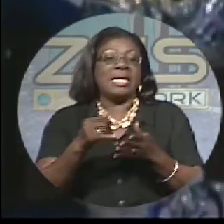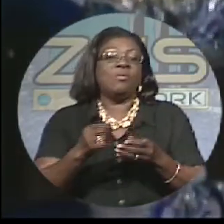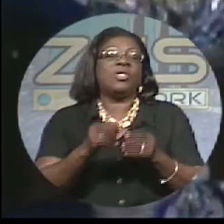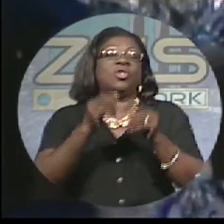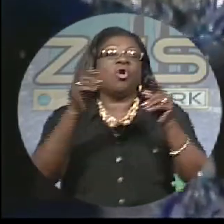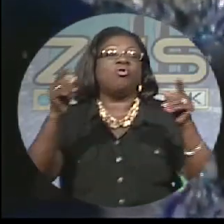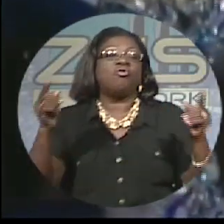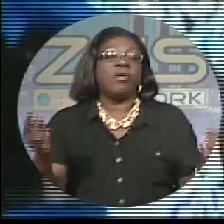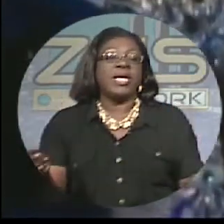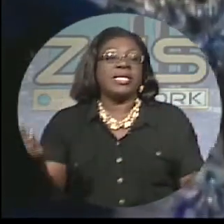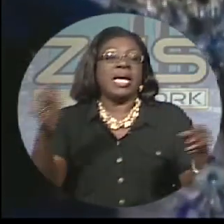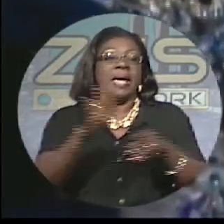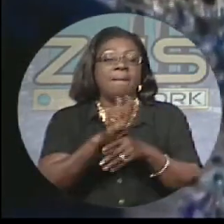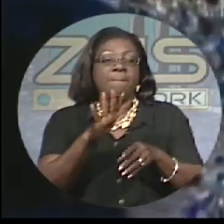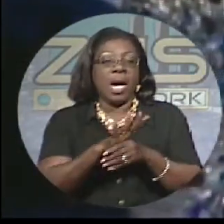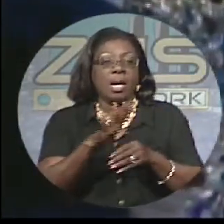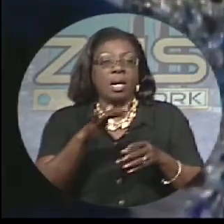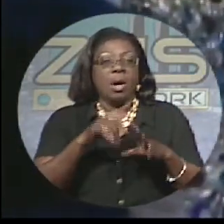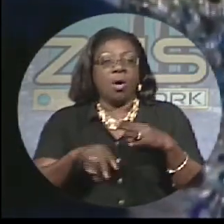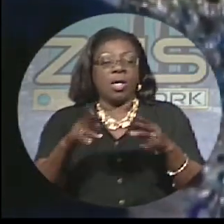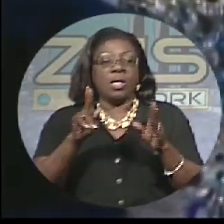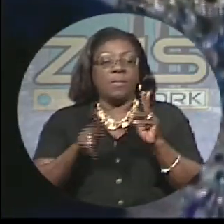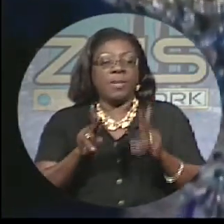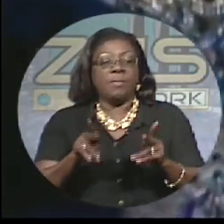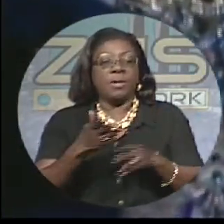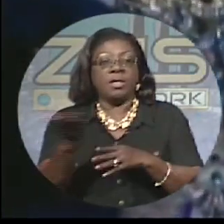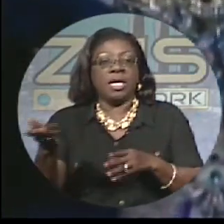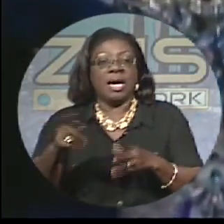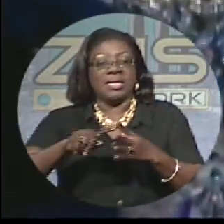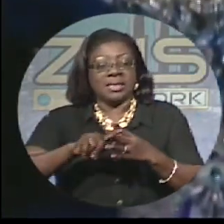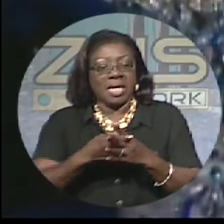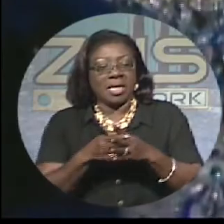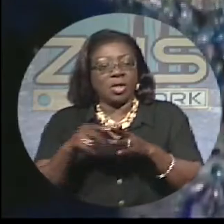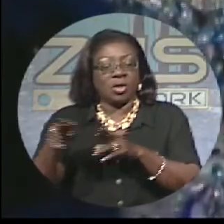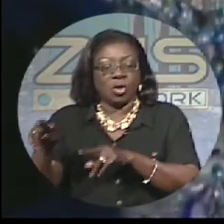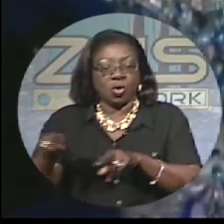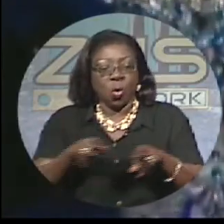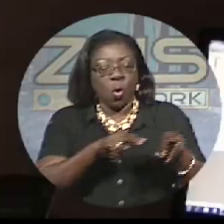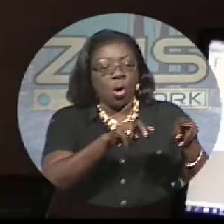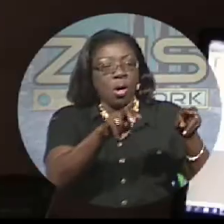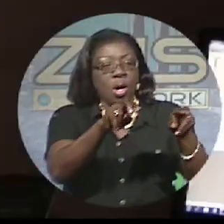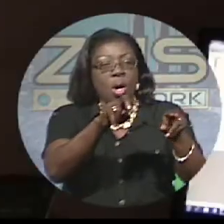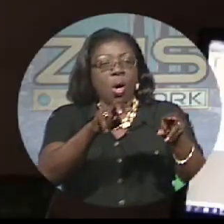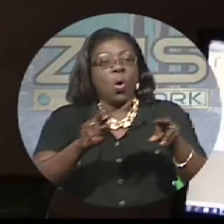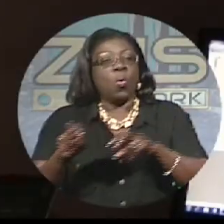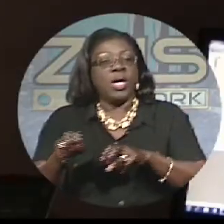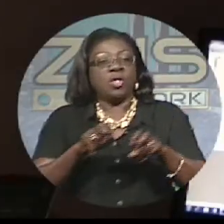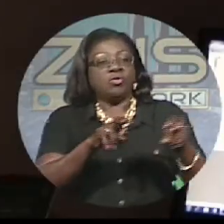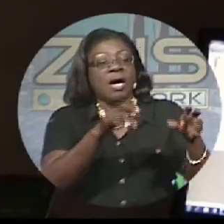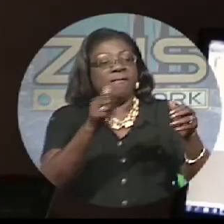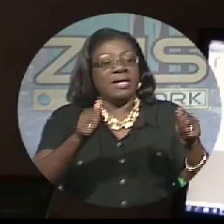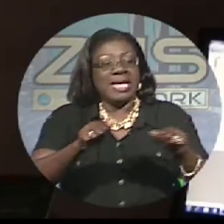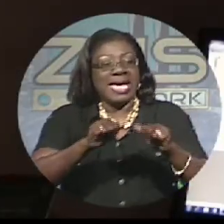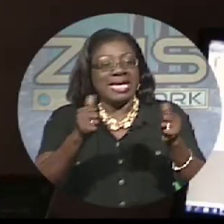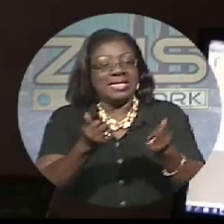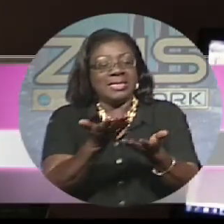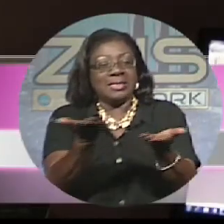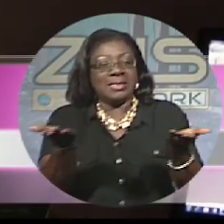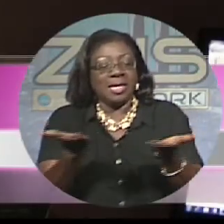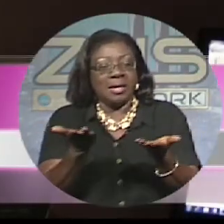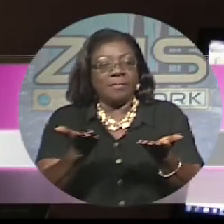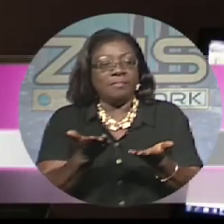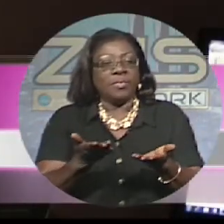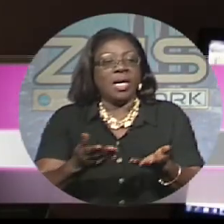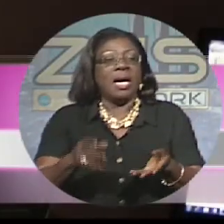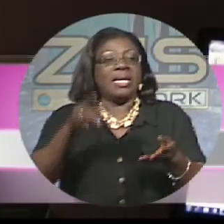Dames said that launch officially kicked off the United States road tour. We had travel agents there, potential sponsors.